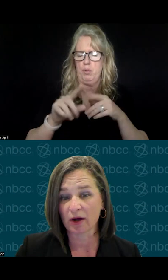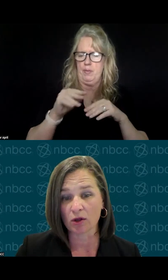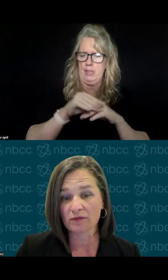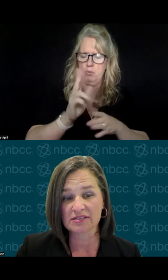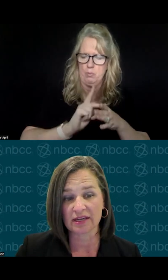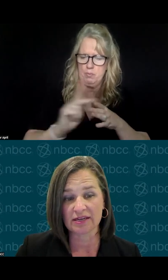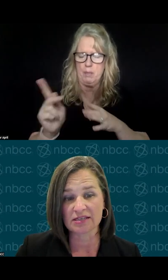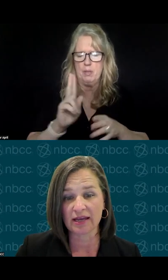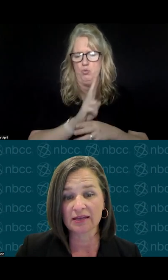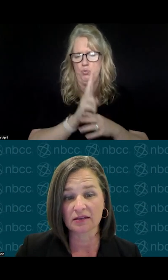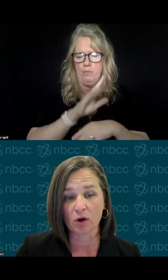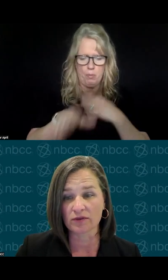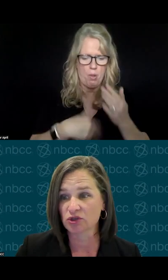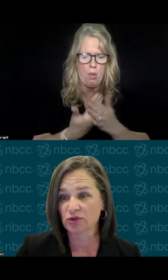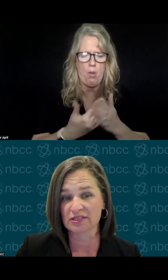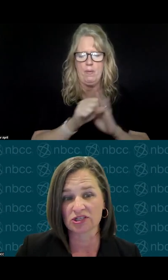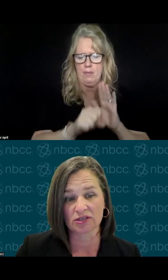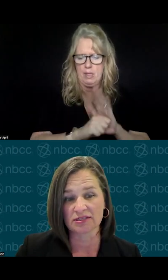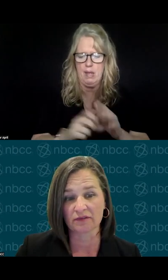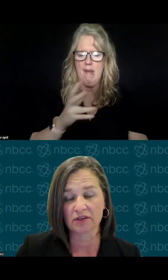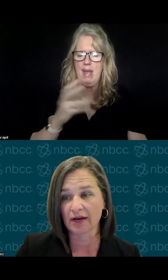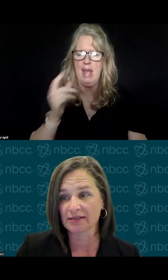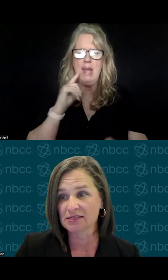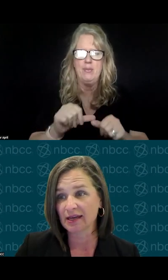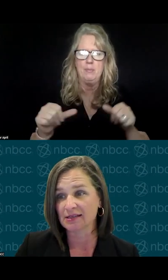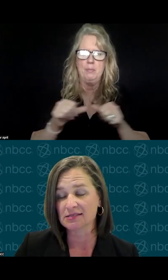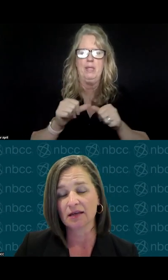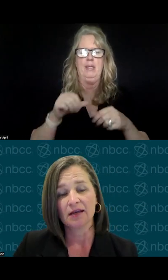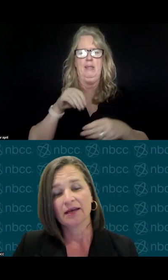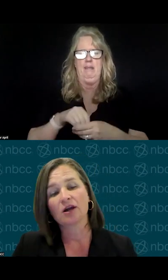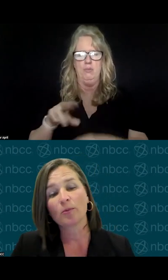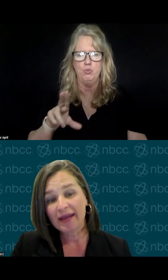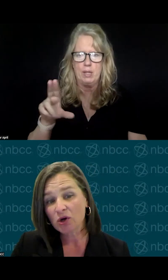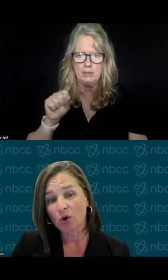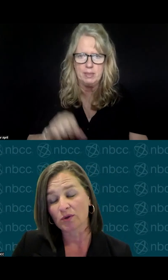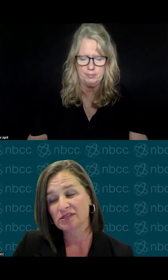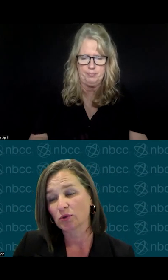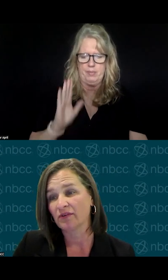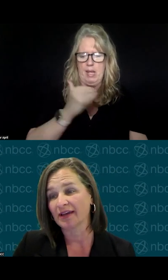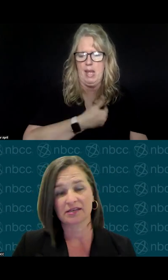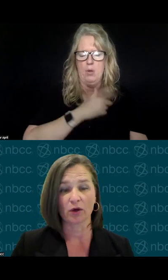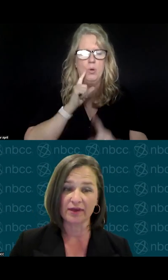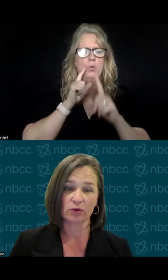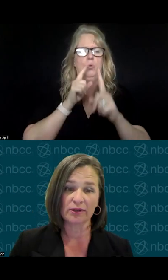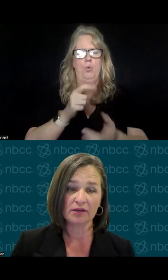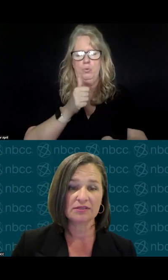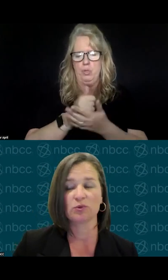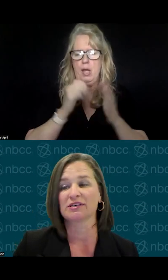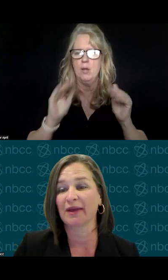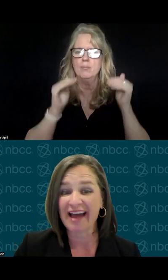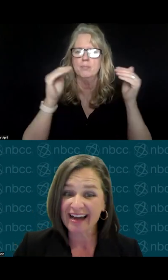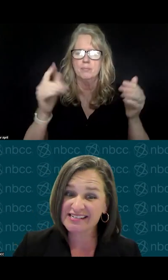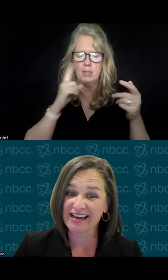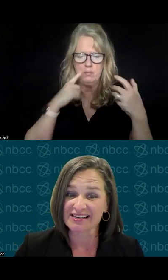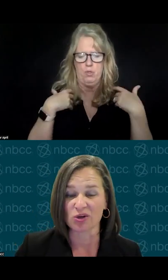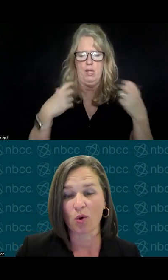used by all of the states and in all the jurisdictions of the United States. And our main goal is to advance health equity and to